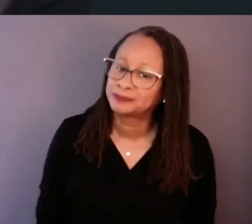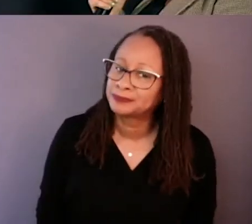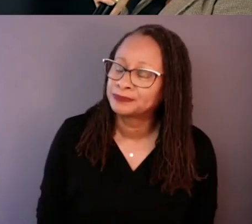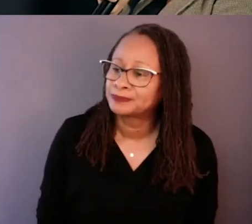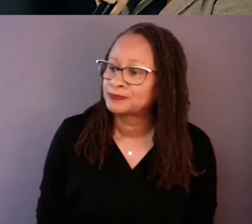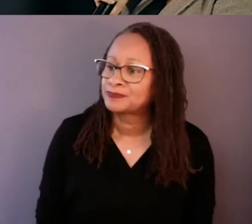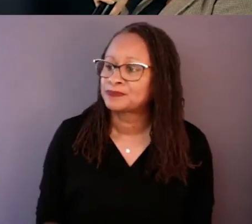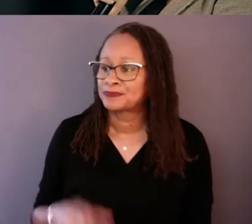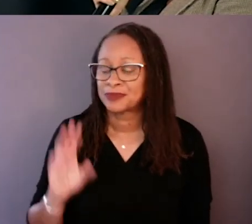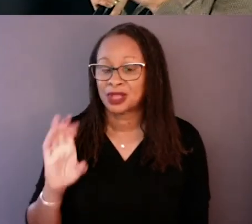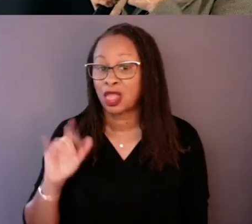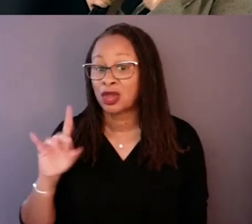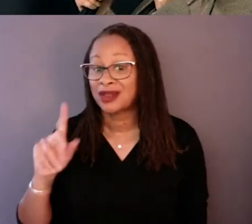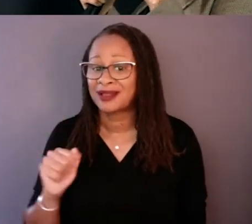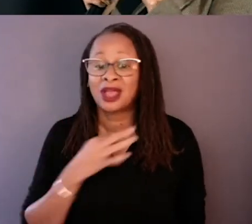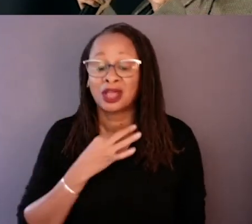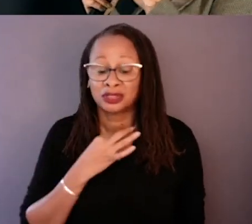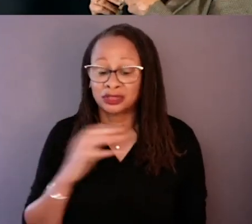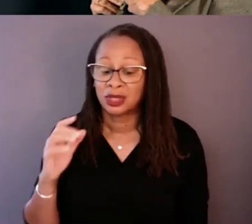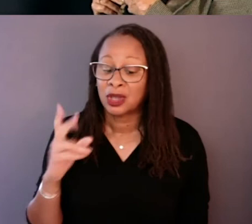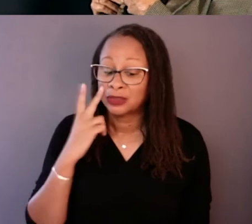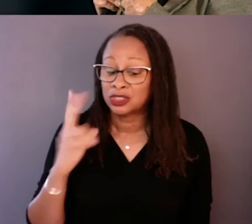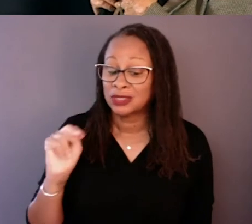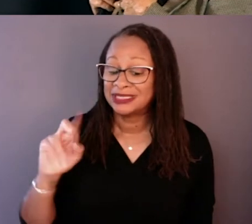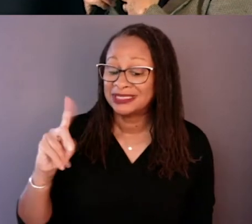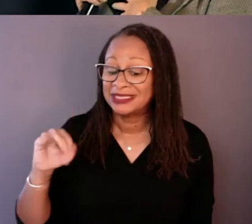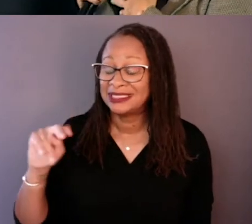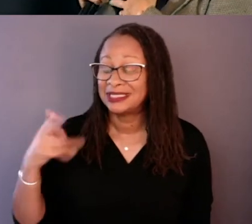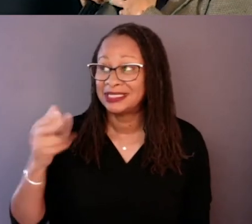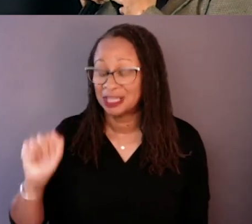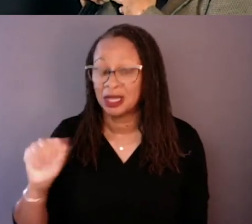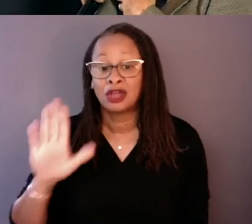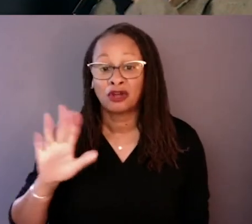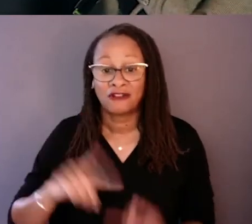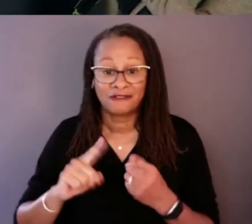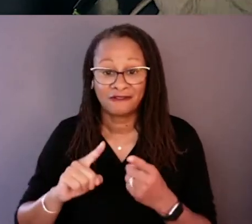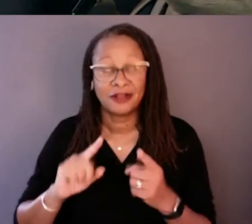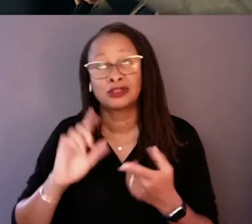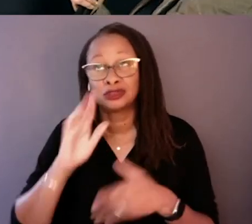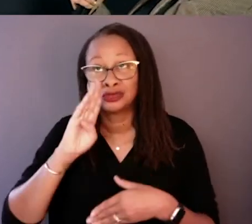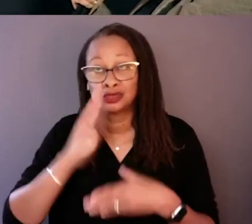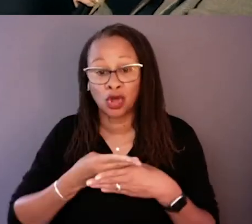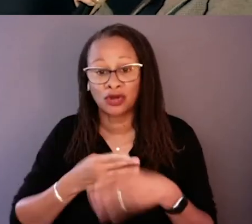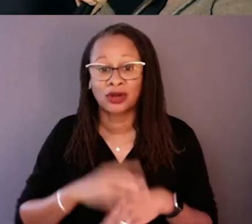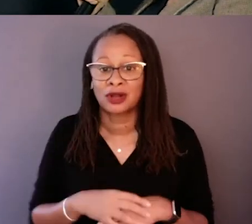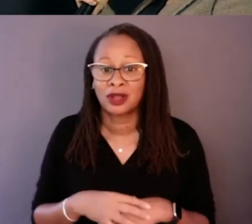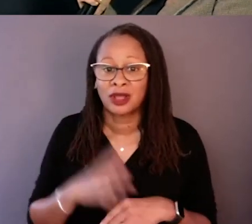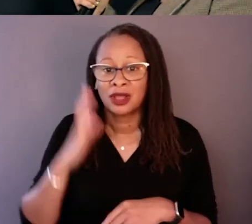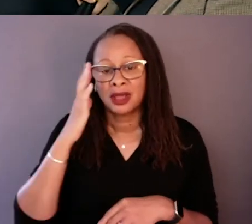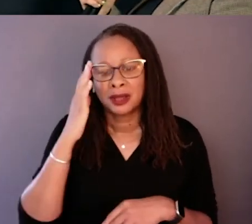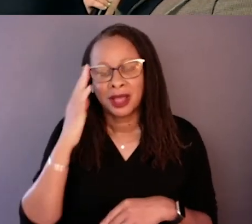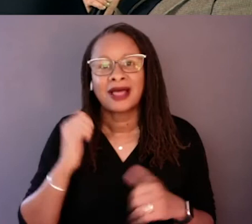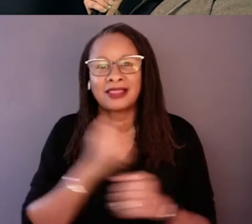I was curious, because Netinja, we saw her daughter, we saw the wonderful relationship between the two of them, and I love that moment where they're wearing masks and they look up at the